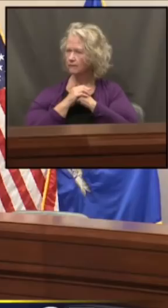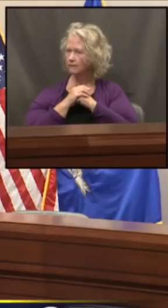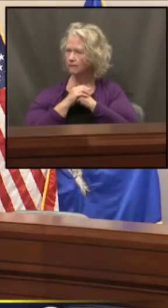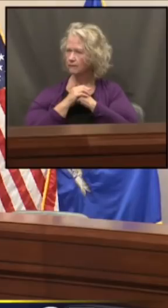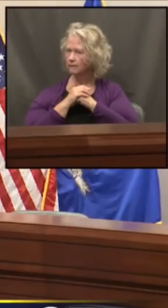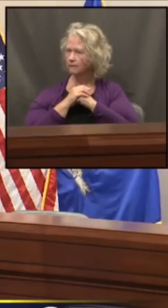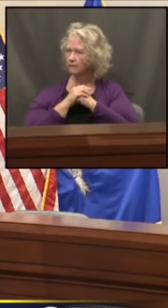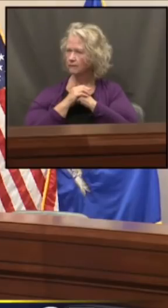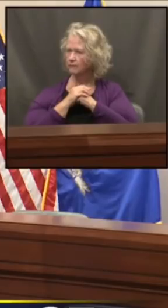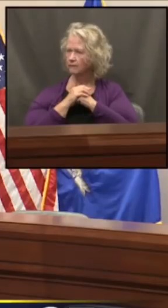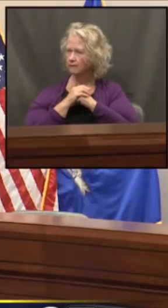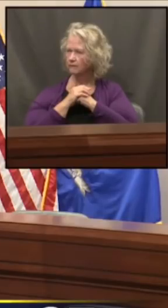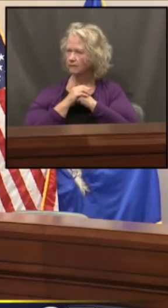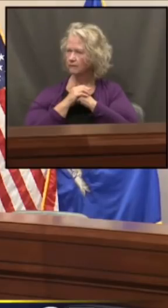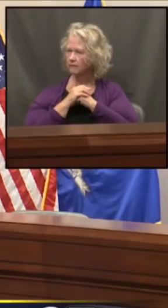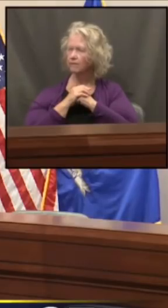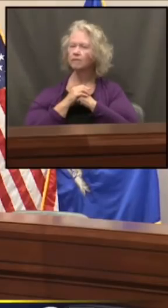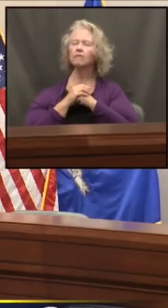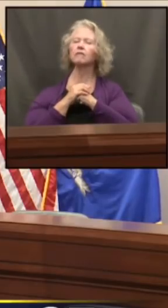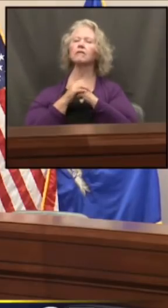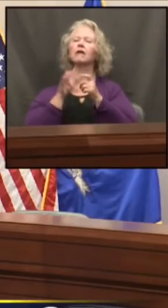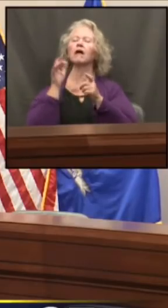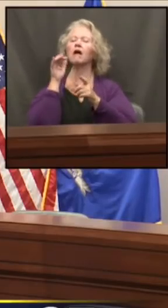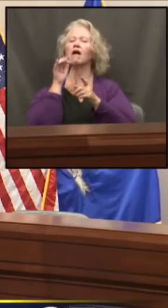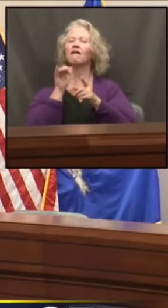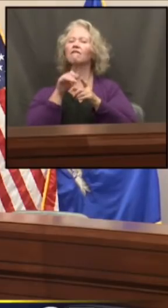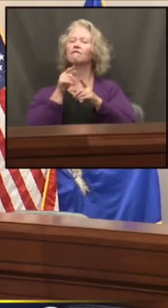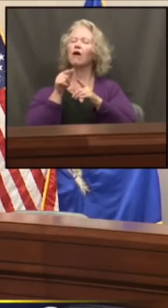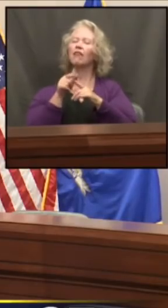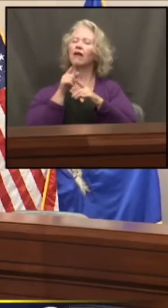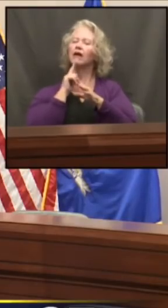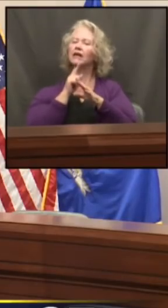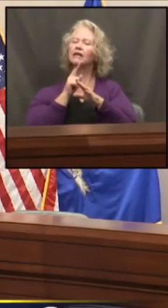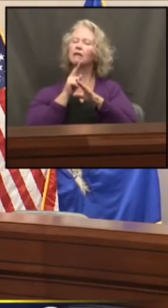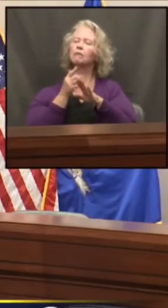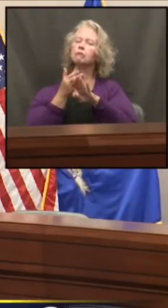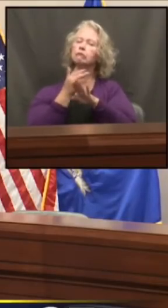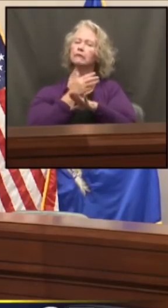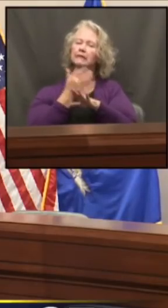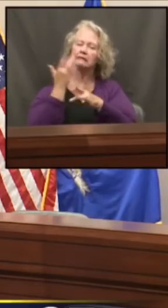fall under this category to get the booster shot?